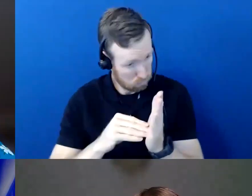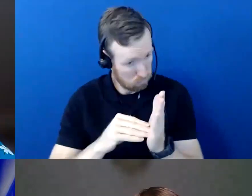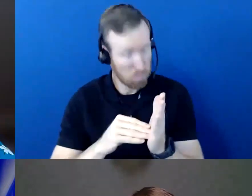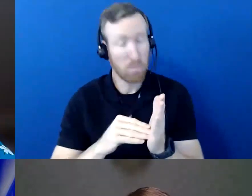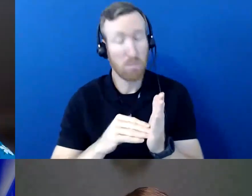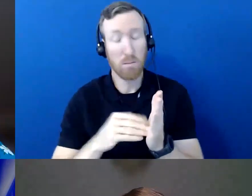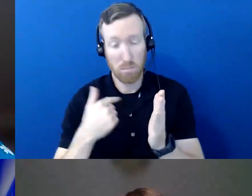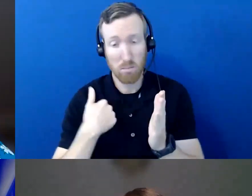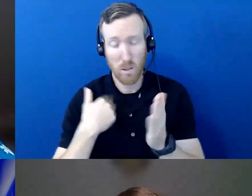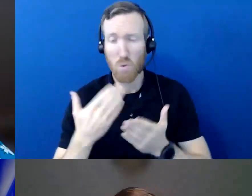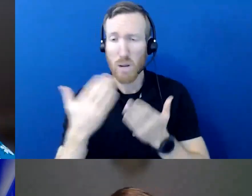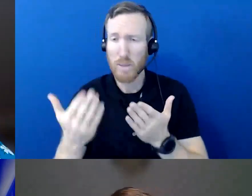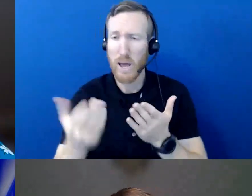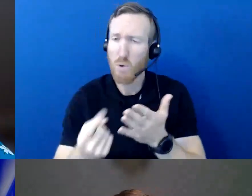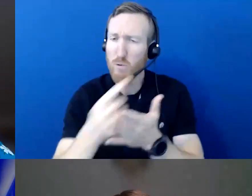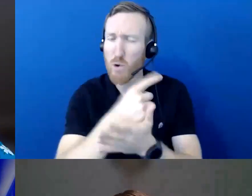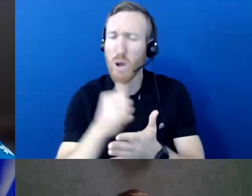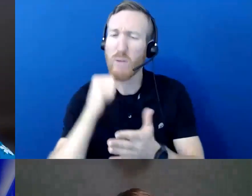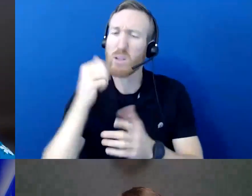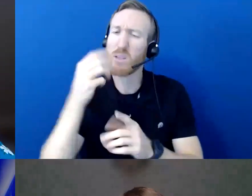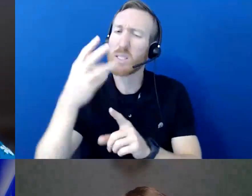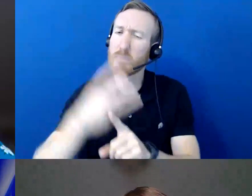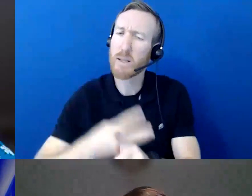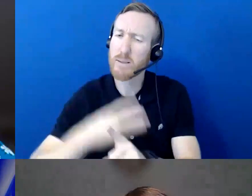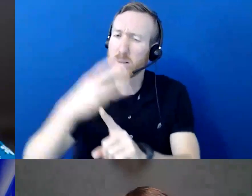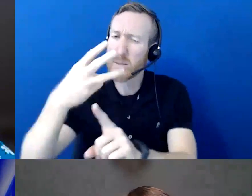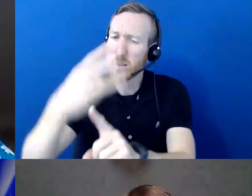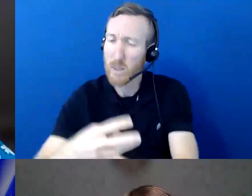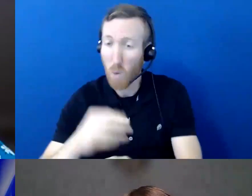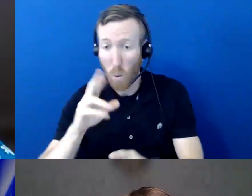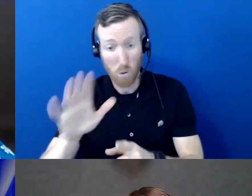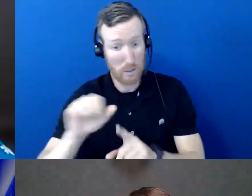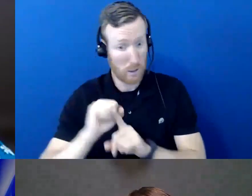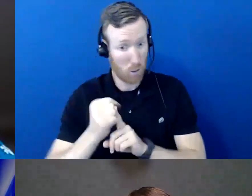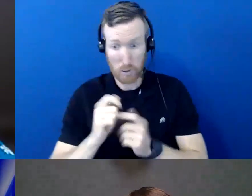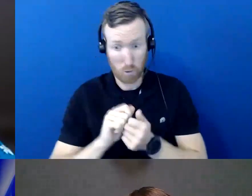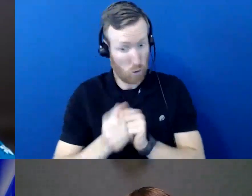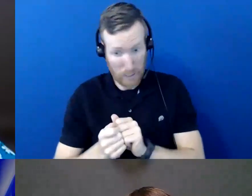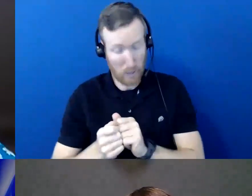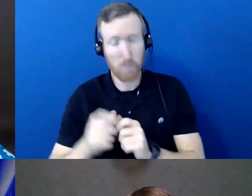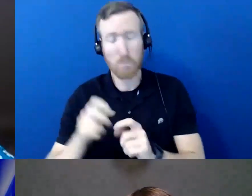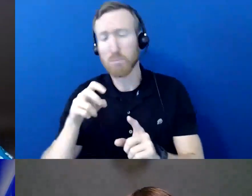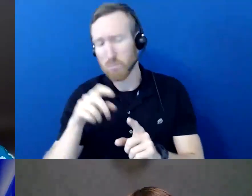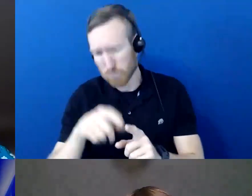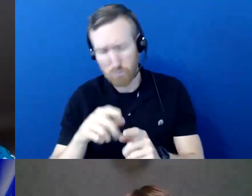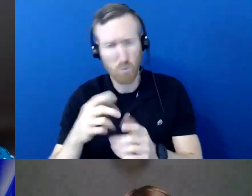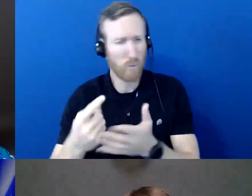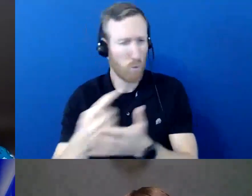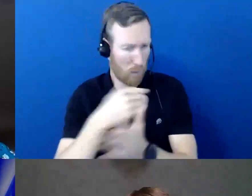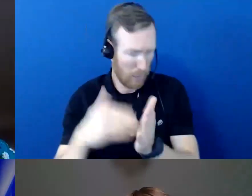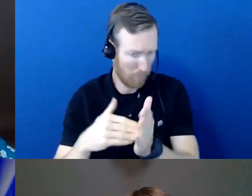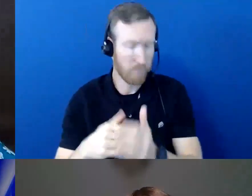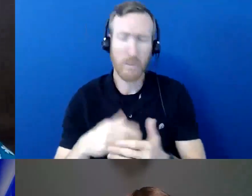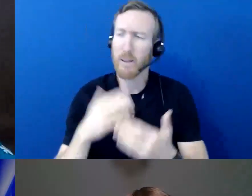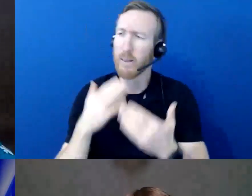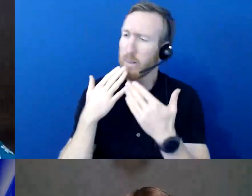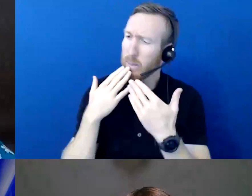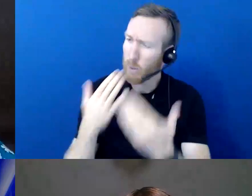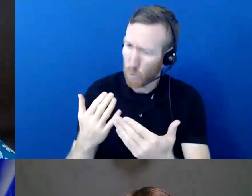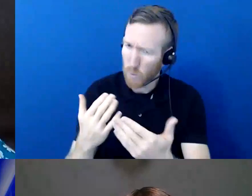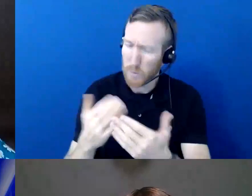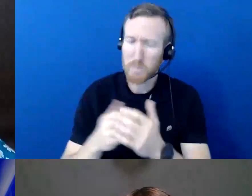recommend reviewing it every 6 months or so, or as your circumstances change. Thank you, Missy.